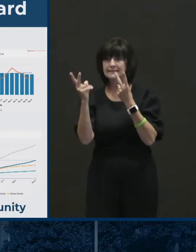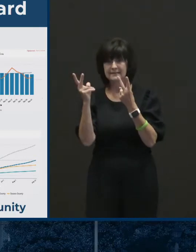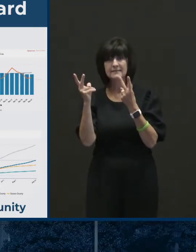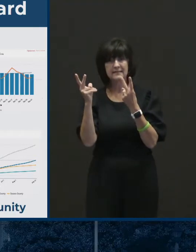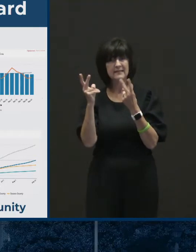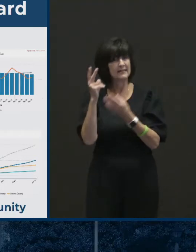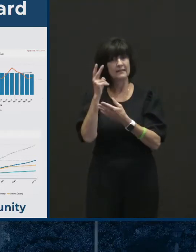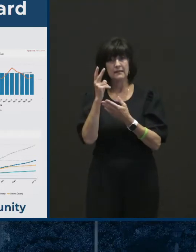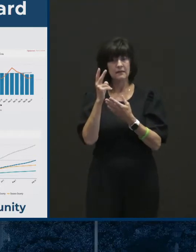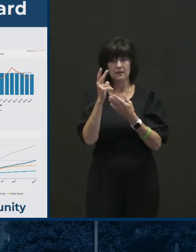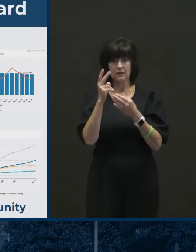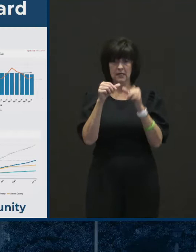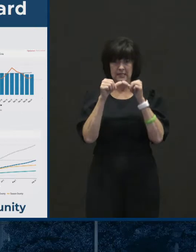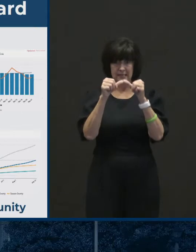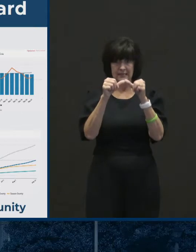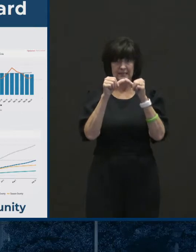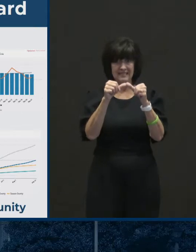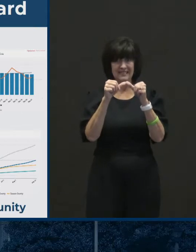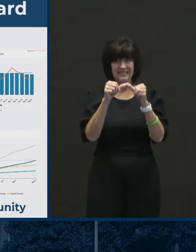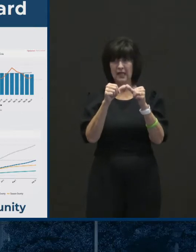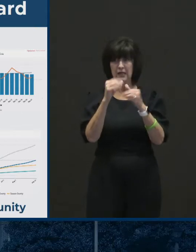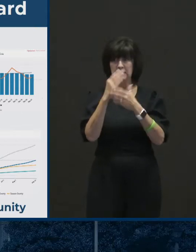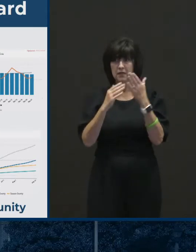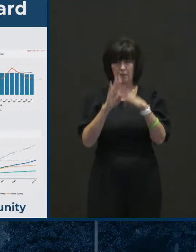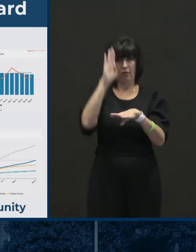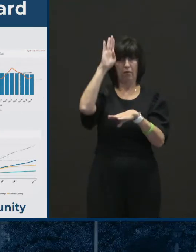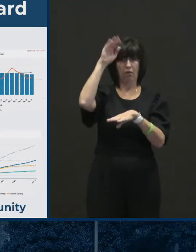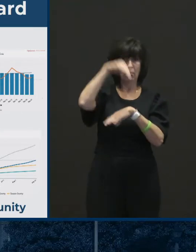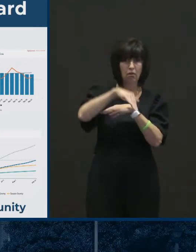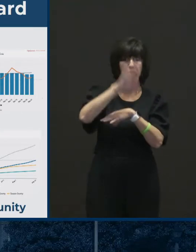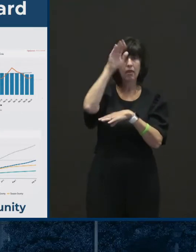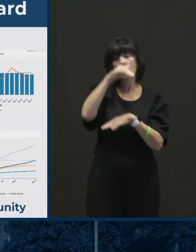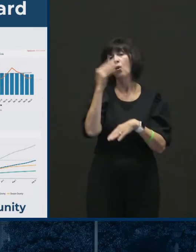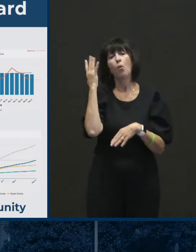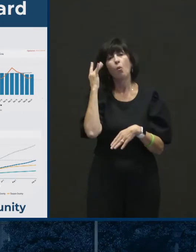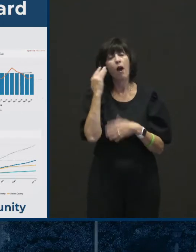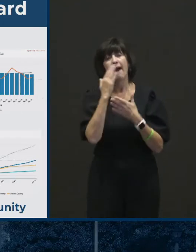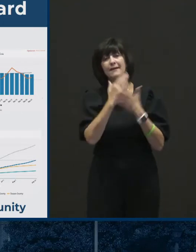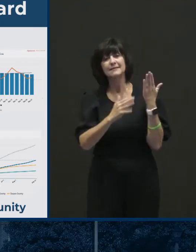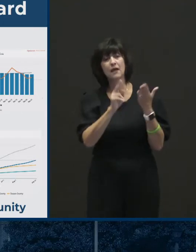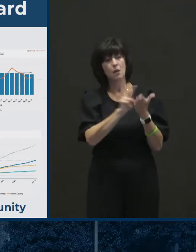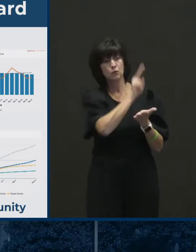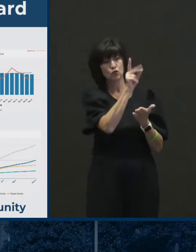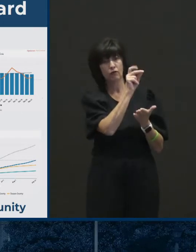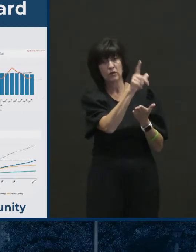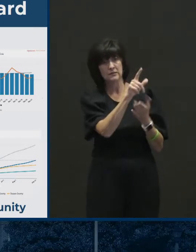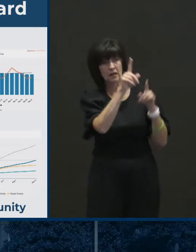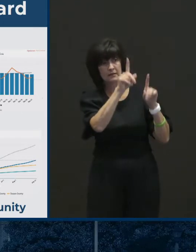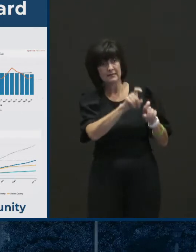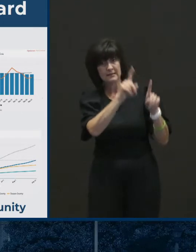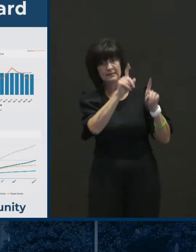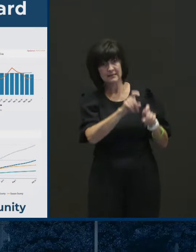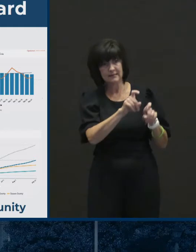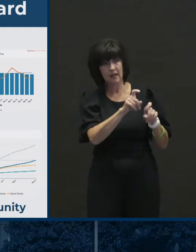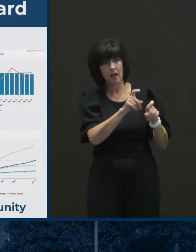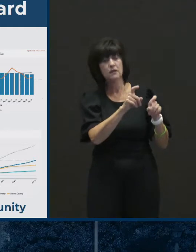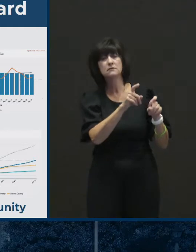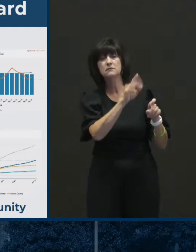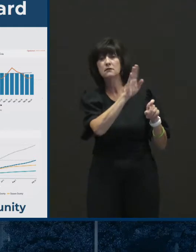there. That is in part some of the testing that's done at the University of Delaware that comes into our